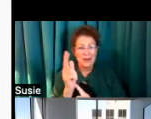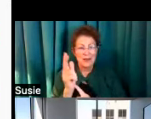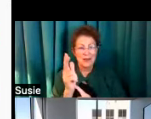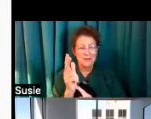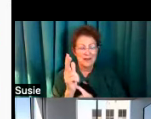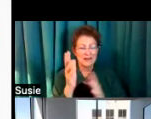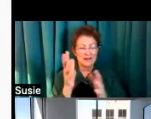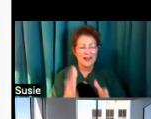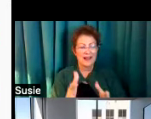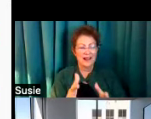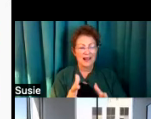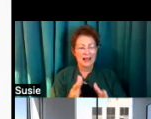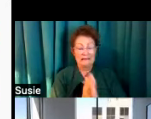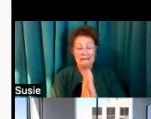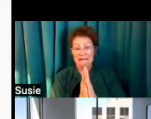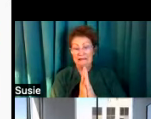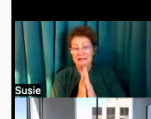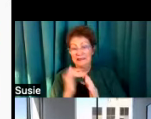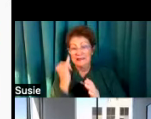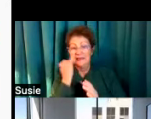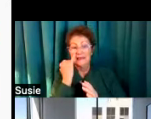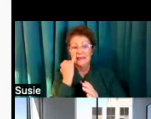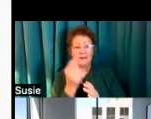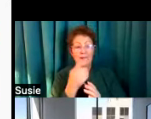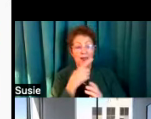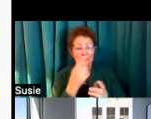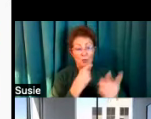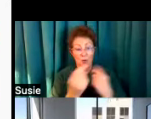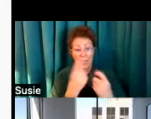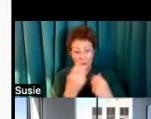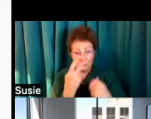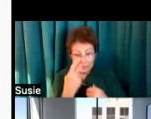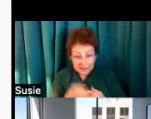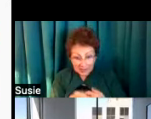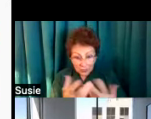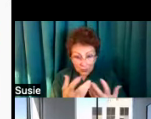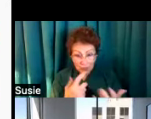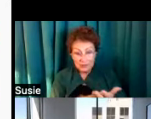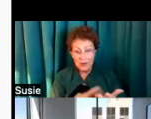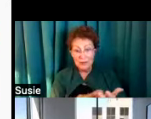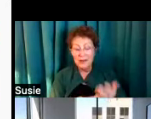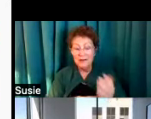left. Hope, I don't know if you have any questions you've seen that you want to address.